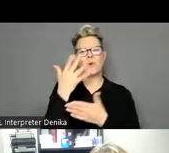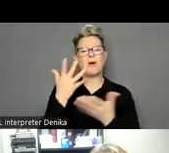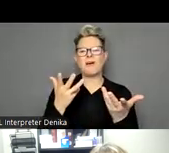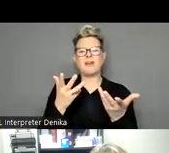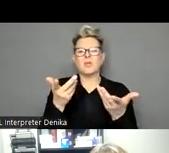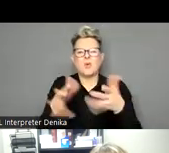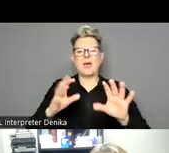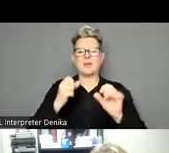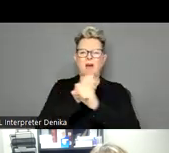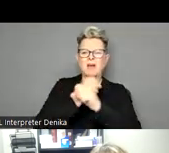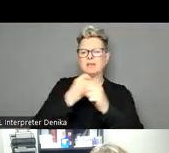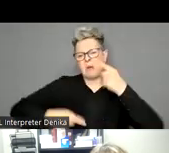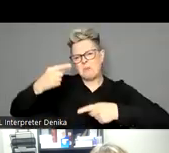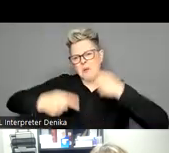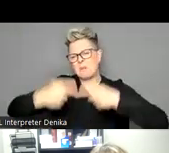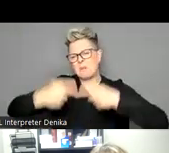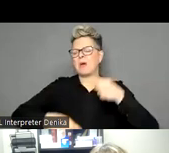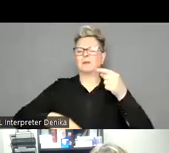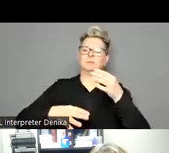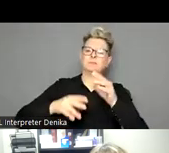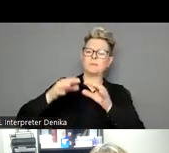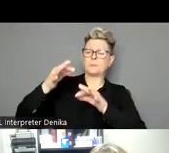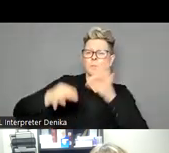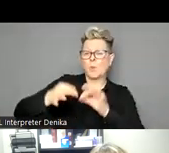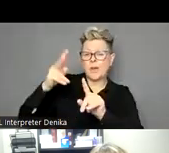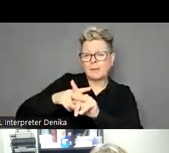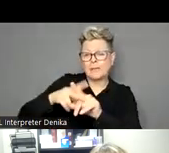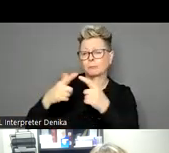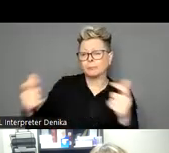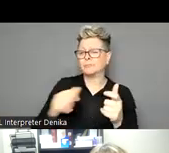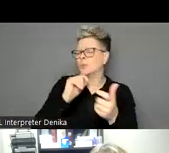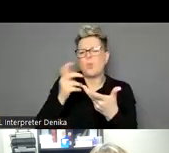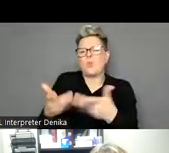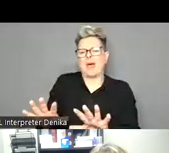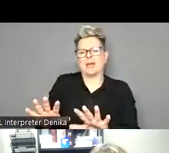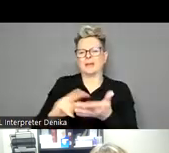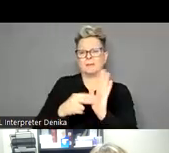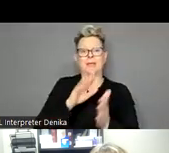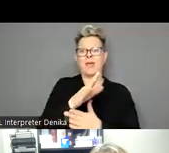unnecessarily expensive court applications, which of course can really reduce the value of an estate as well.